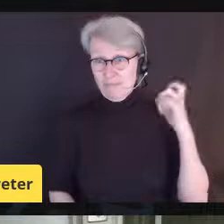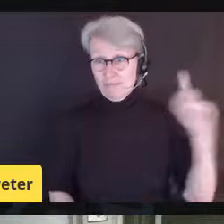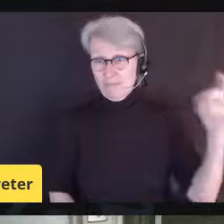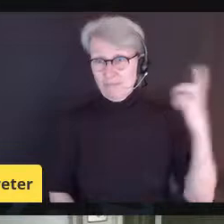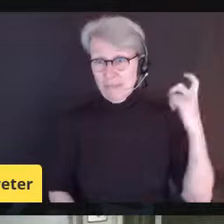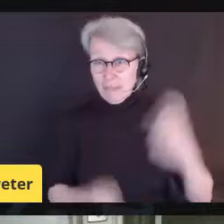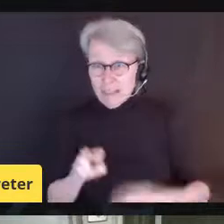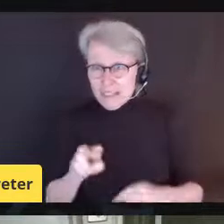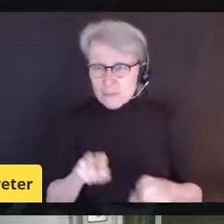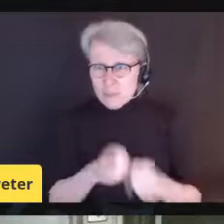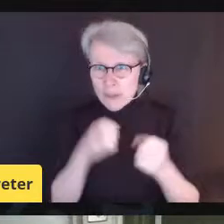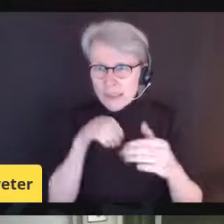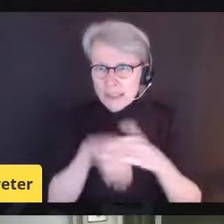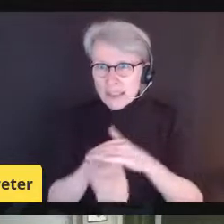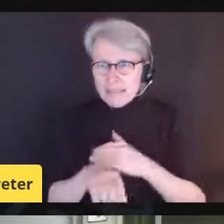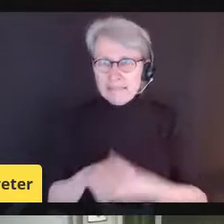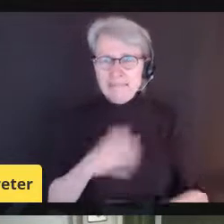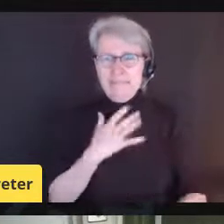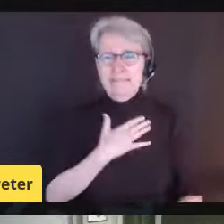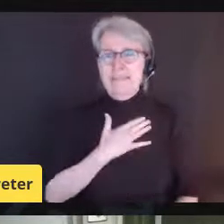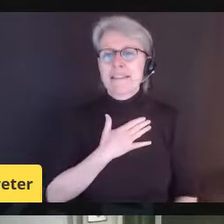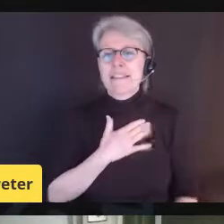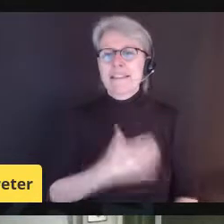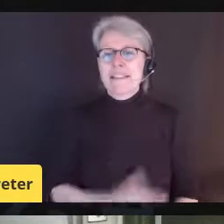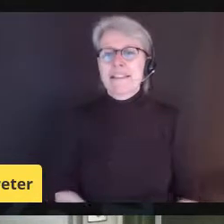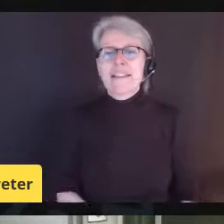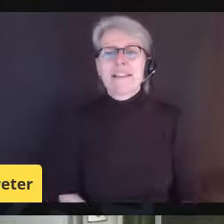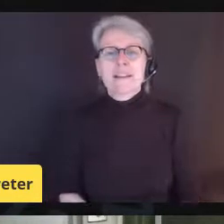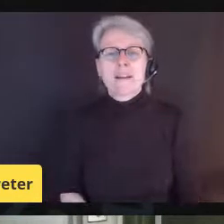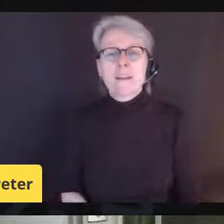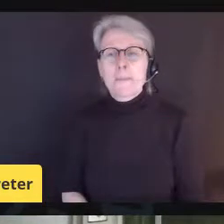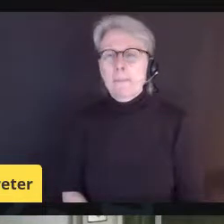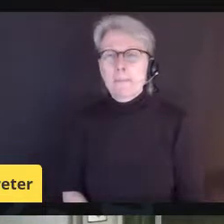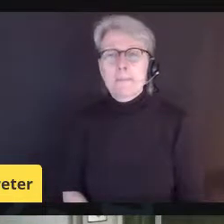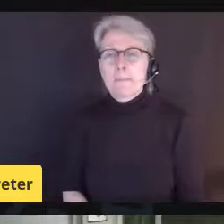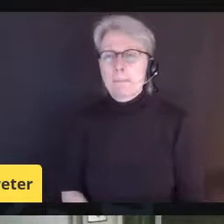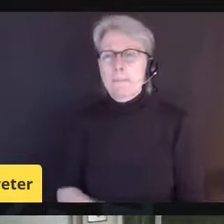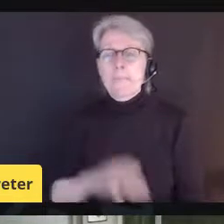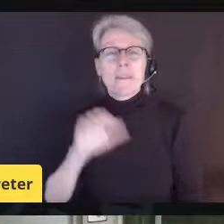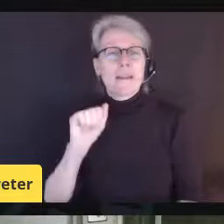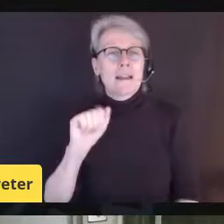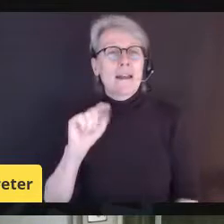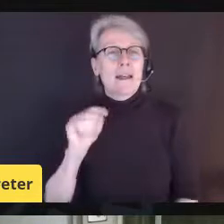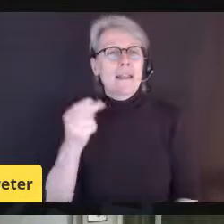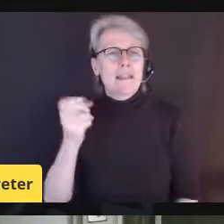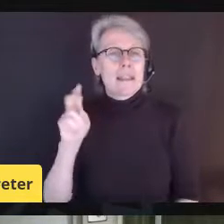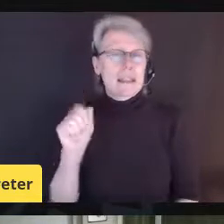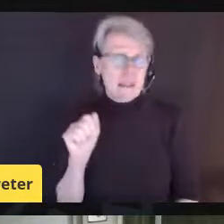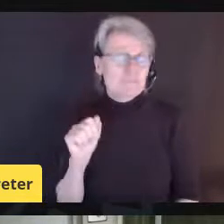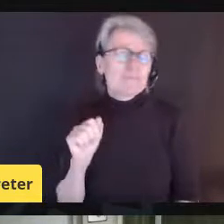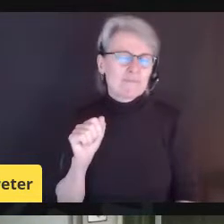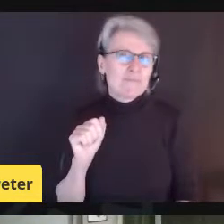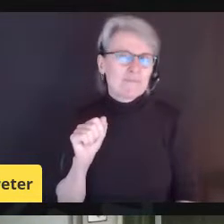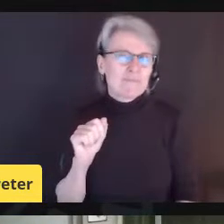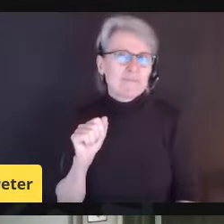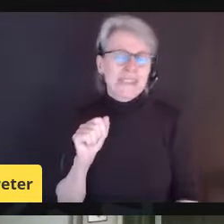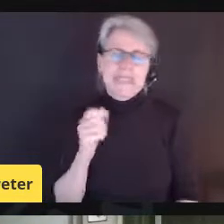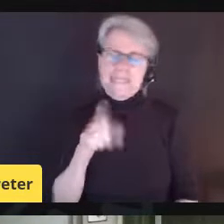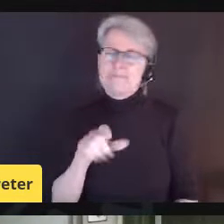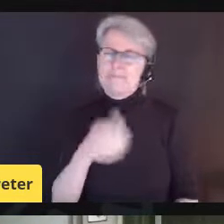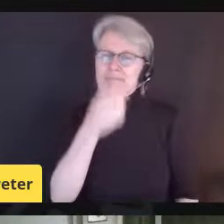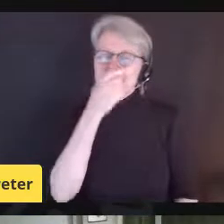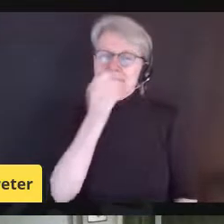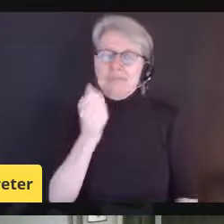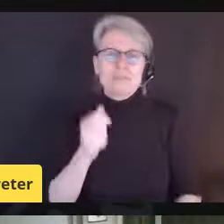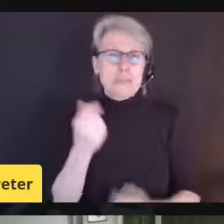I'll piggyback with Jennifer. Creepy maggots are just an interesting, maybe one day there'll be a